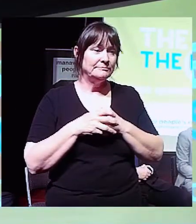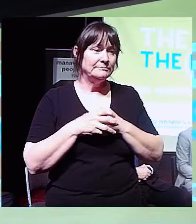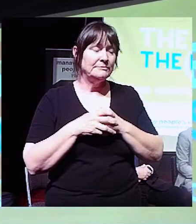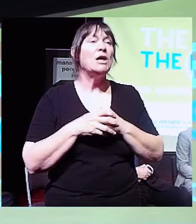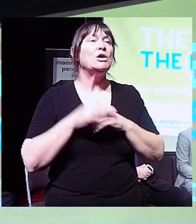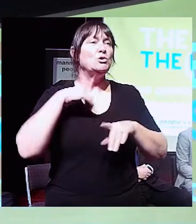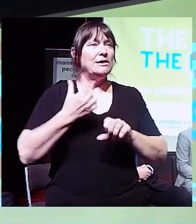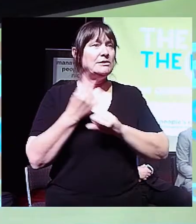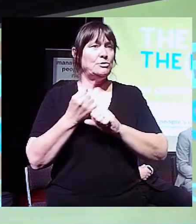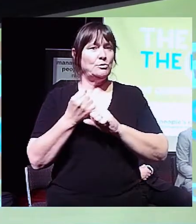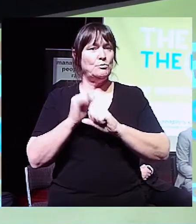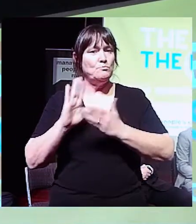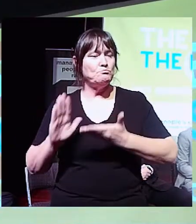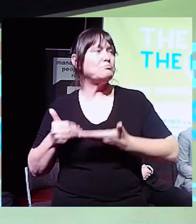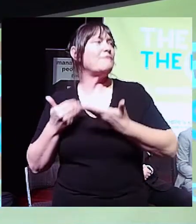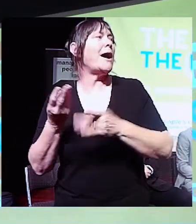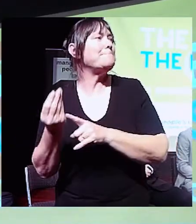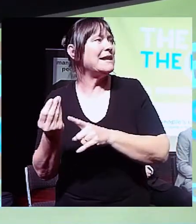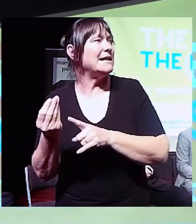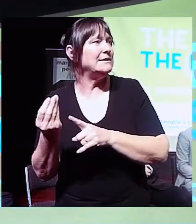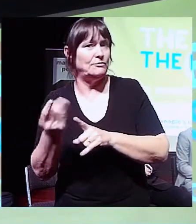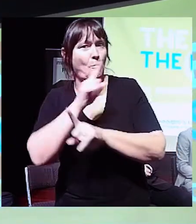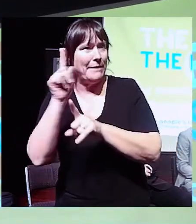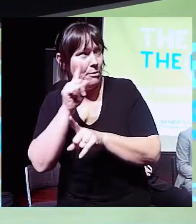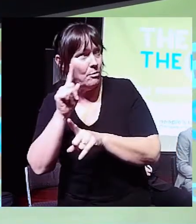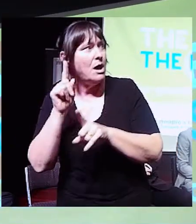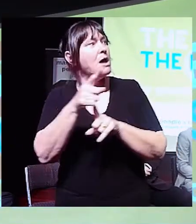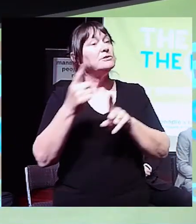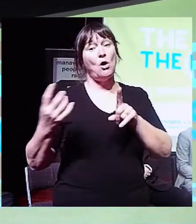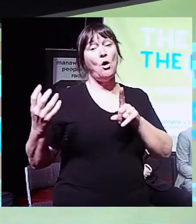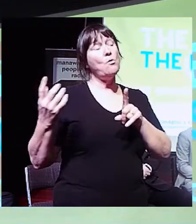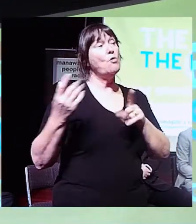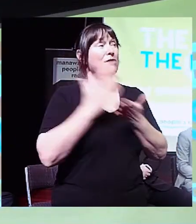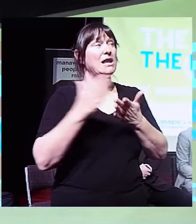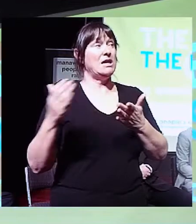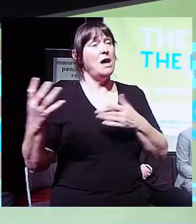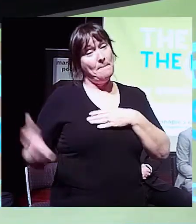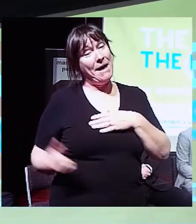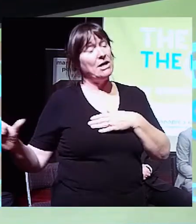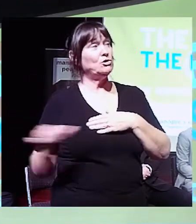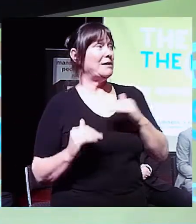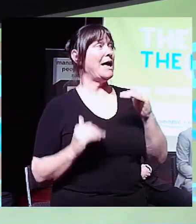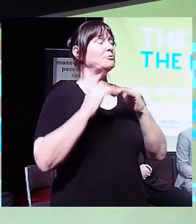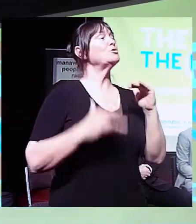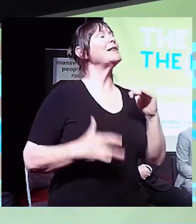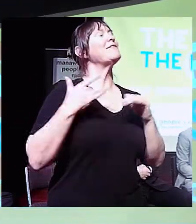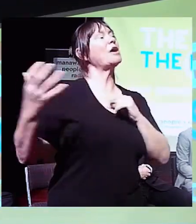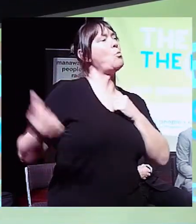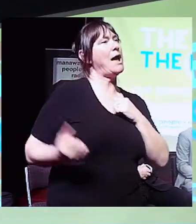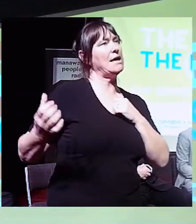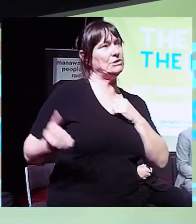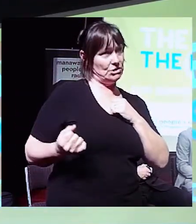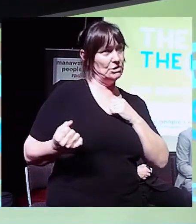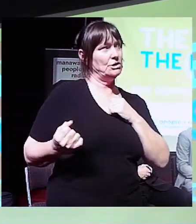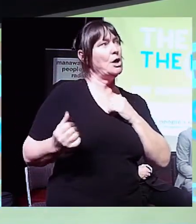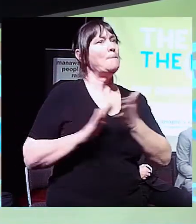people's pockets. And that's either by raising the minimum wage, preferably up to the living wage, to be honest, making sure we have fair paid agreements right